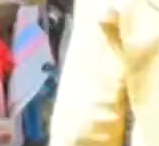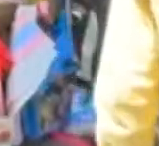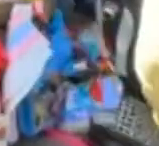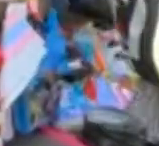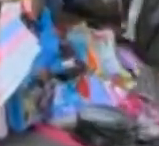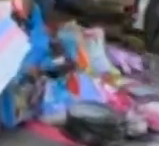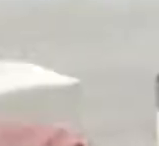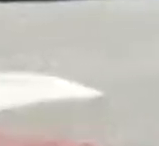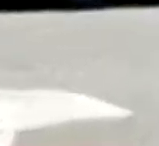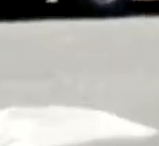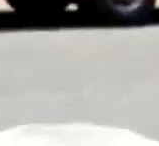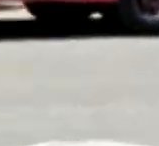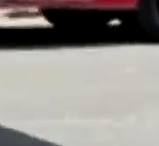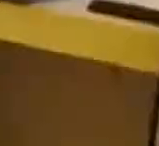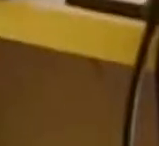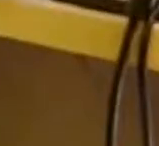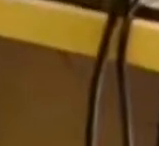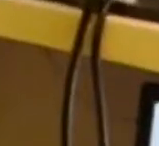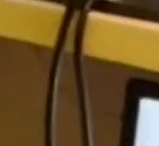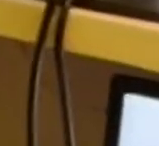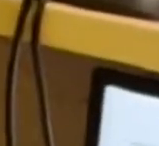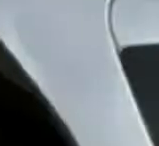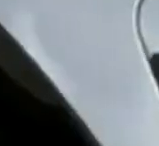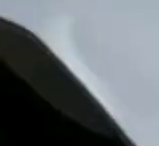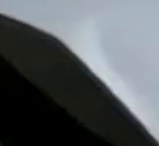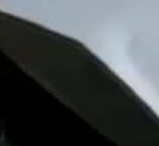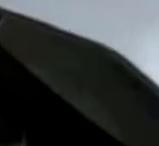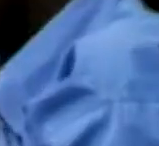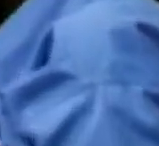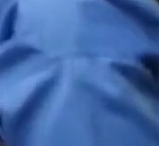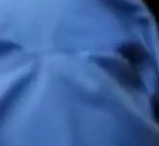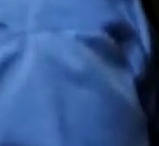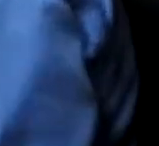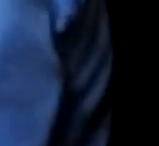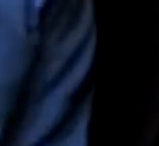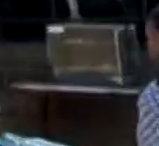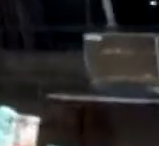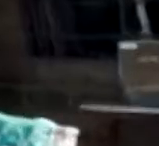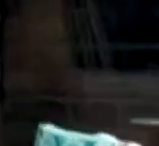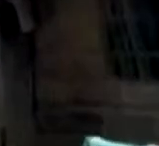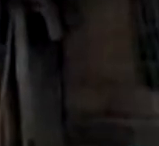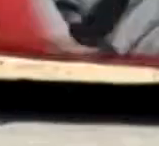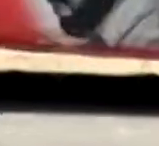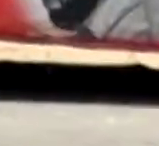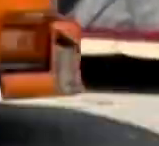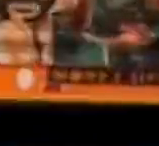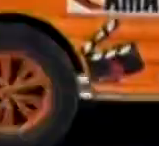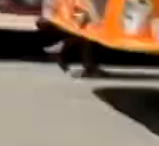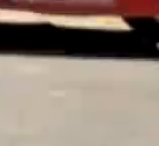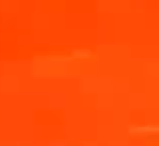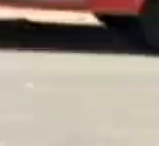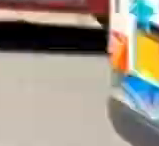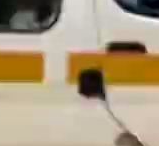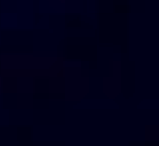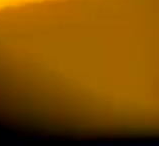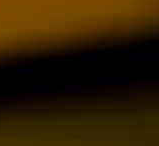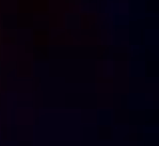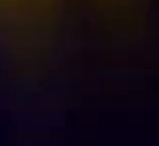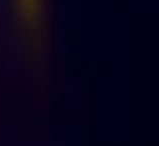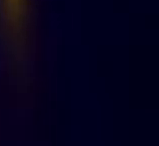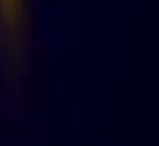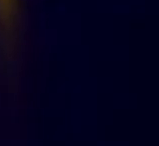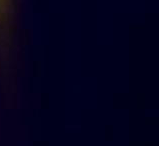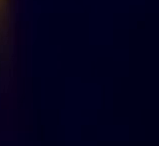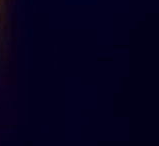Nafasi yako ya kuwa mdosi wako. Jiunge na washindi tufanye biashara. Kuwa mshindi. Mozart